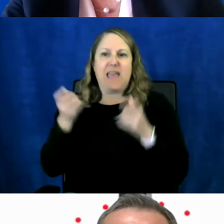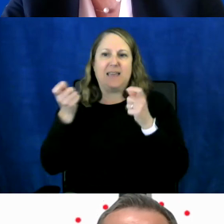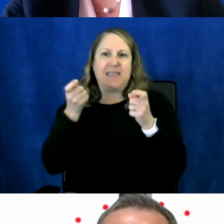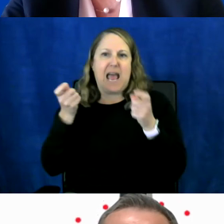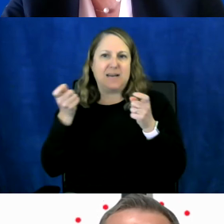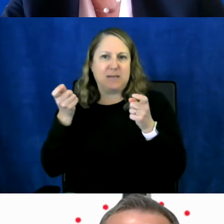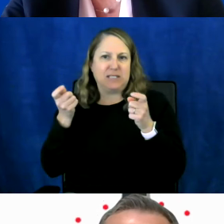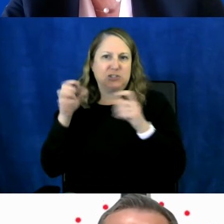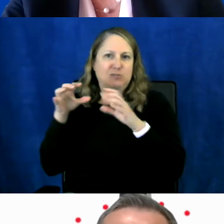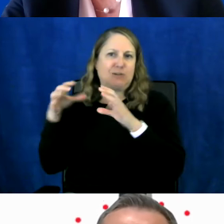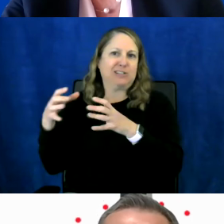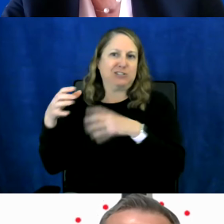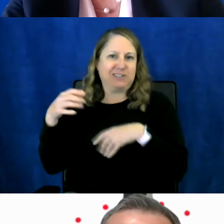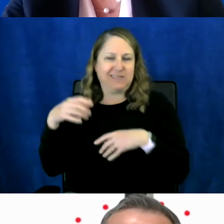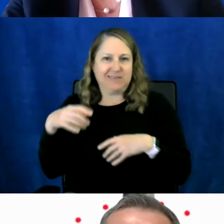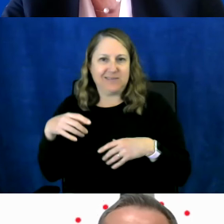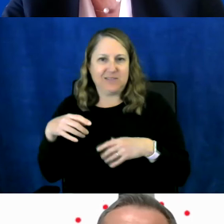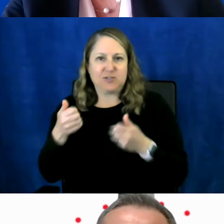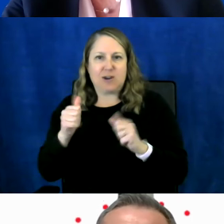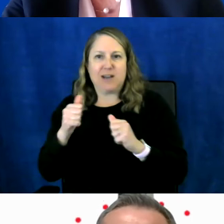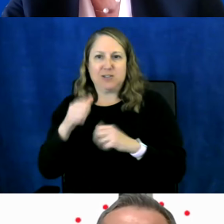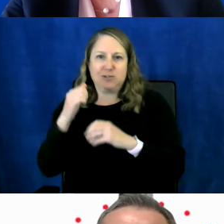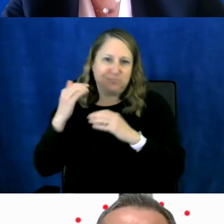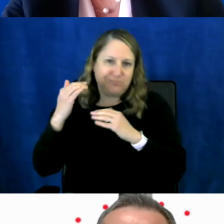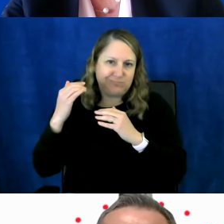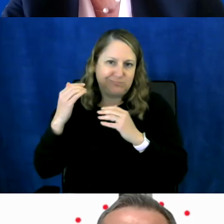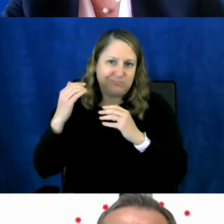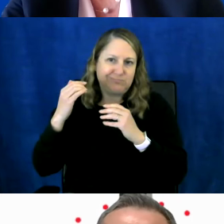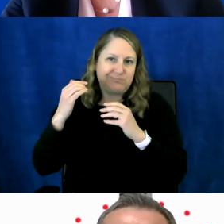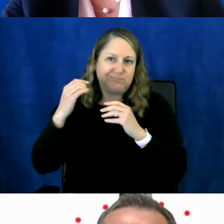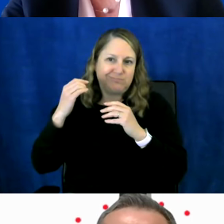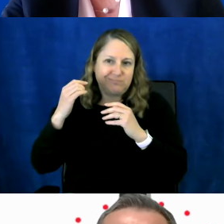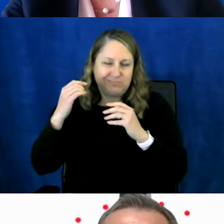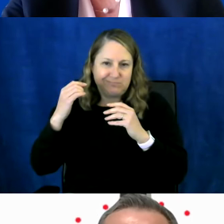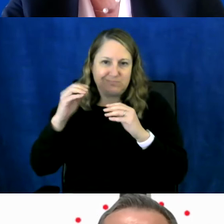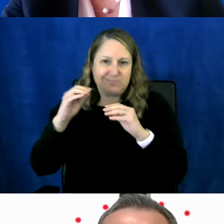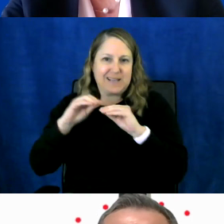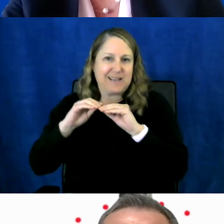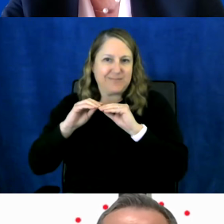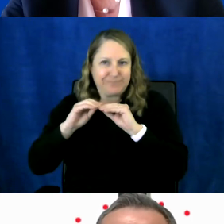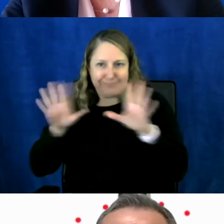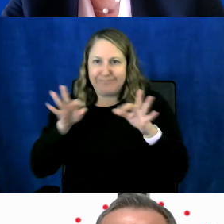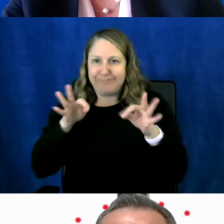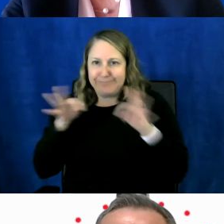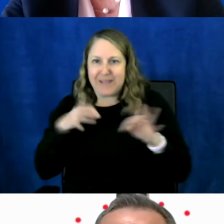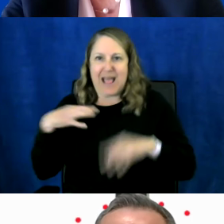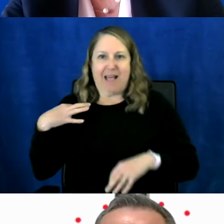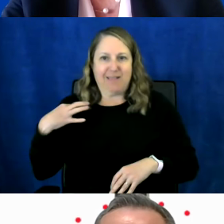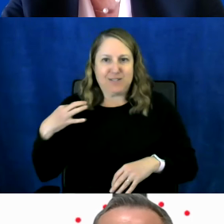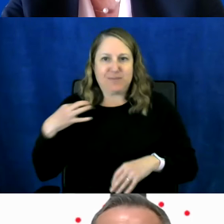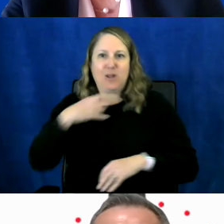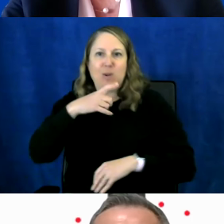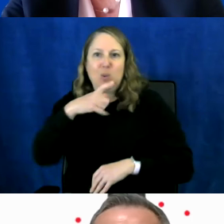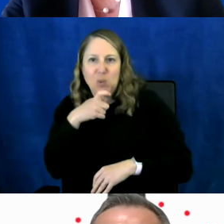to tighten the eligibility, to really get some precision on who would be eligible under